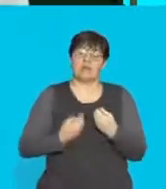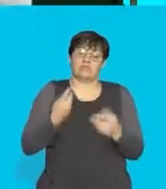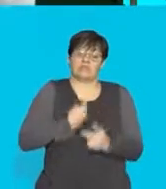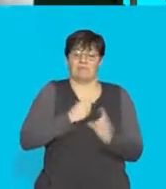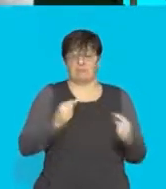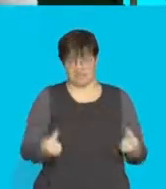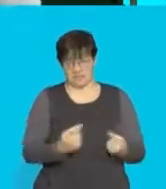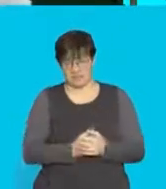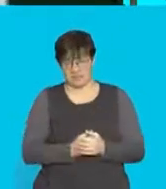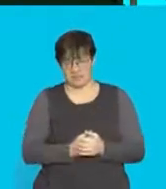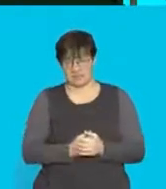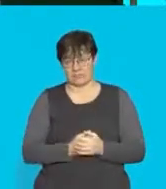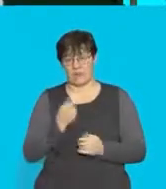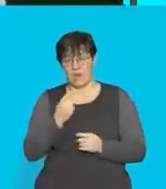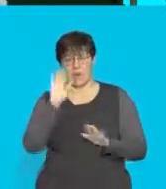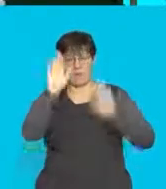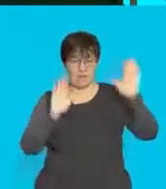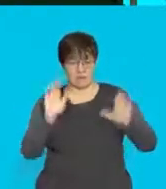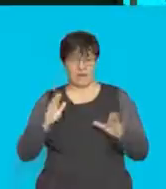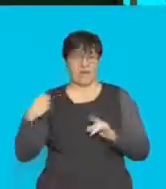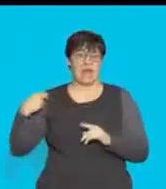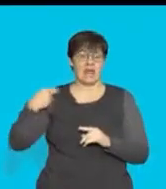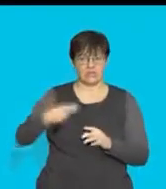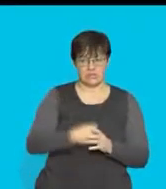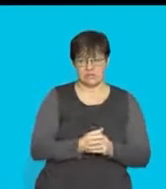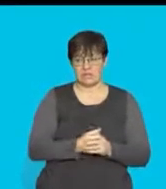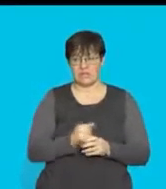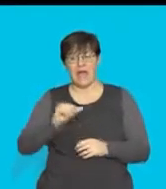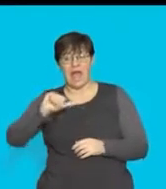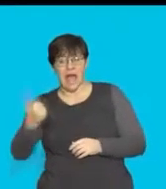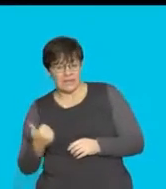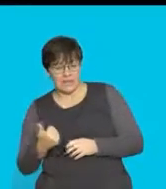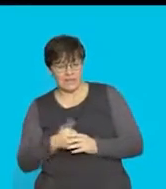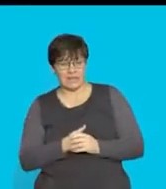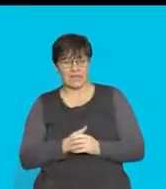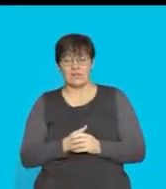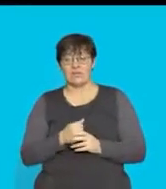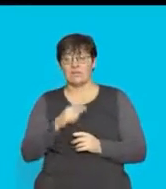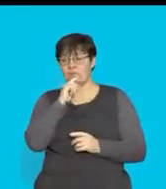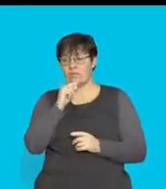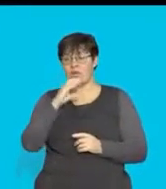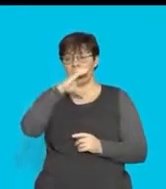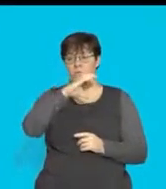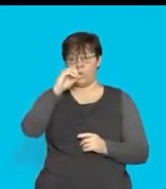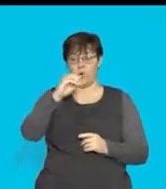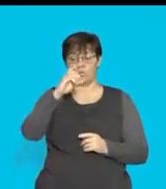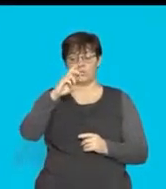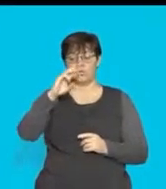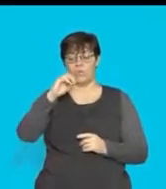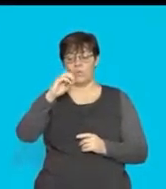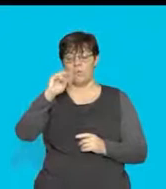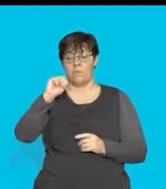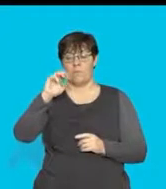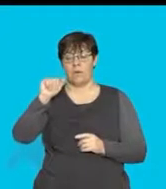from expressing itself. So that's one pattern of inheritance. The other pattern of inheritance we refer to as